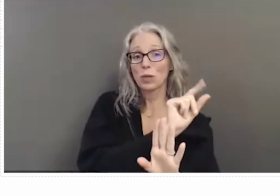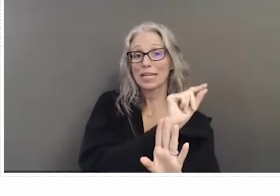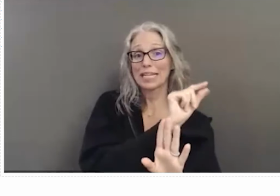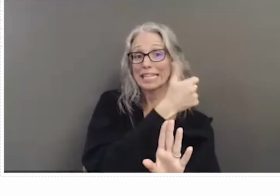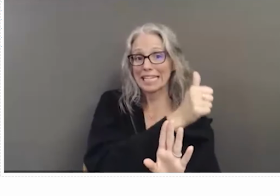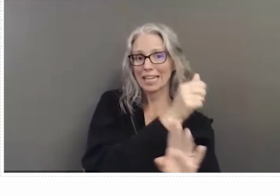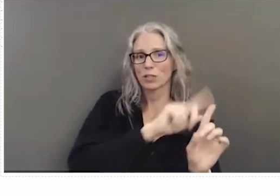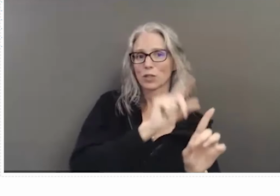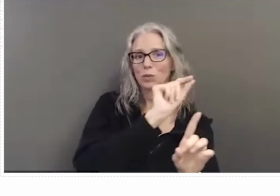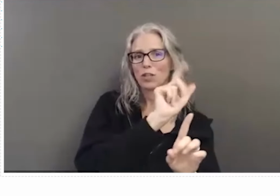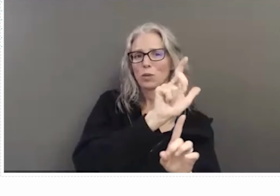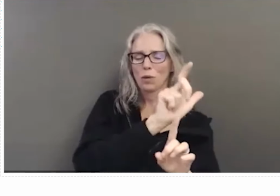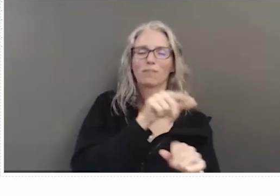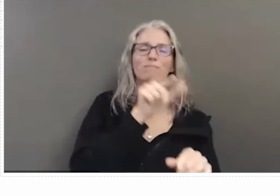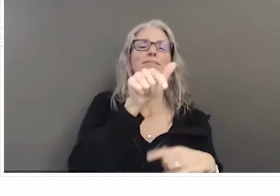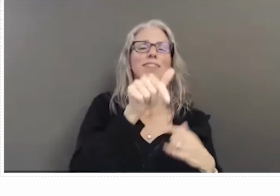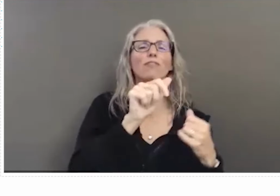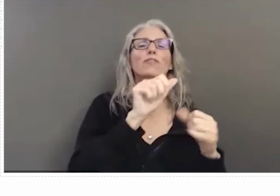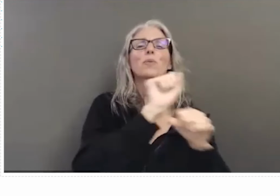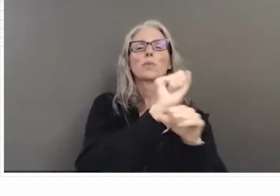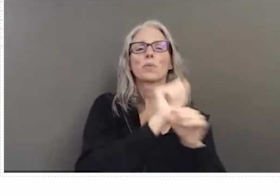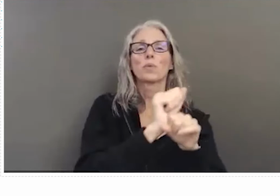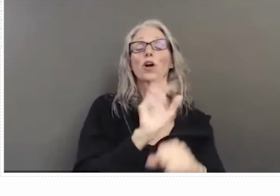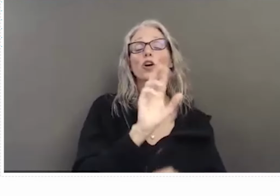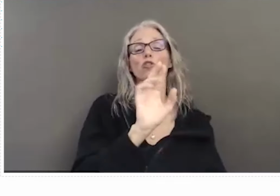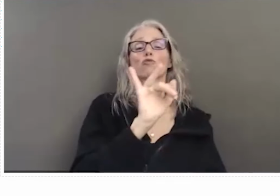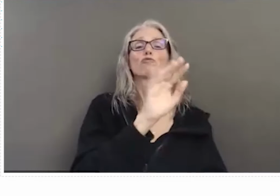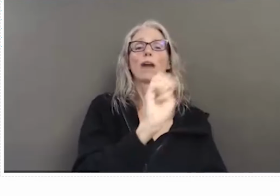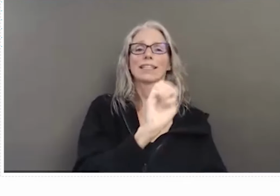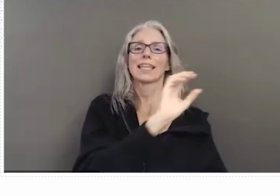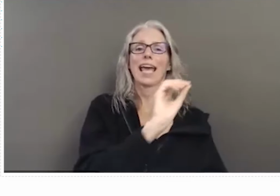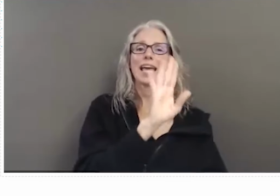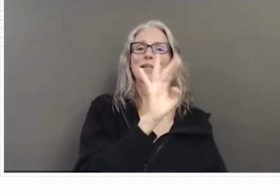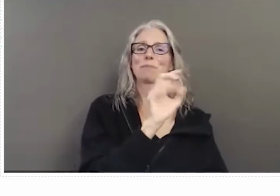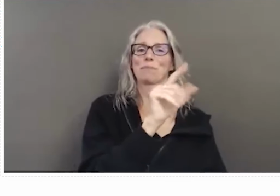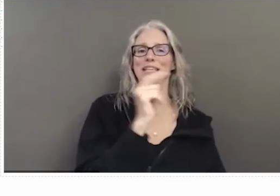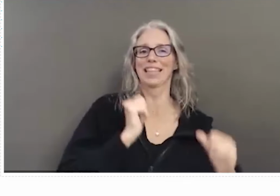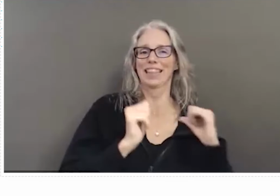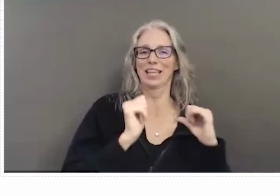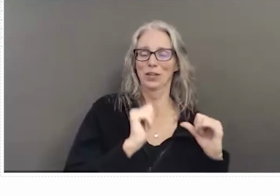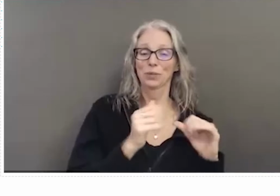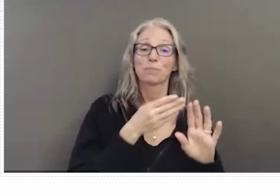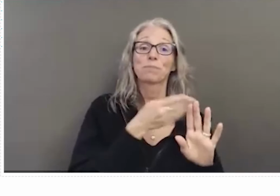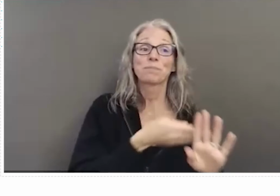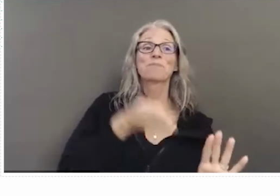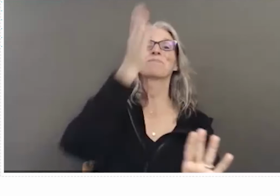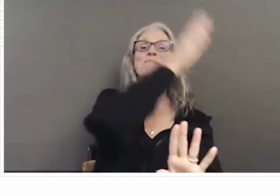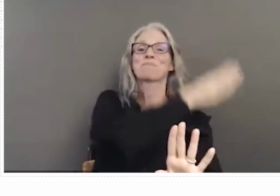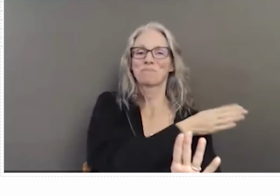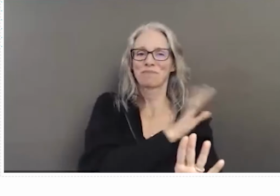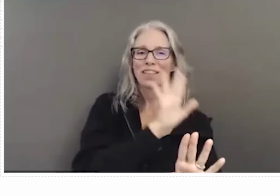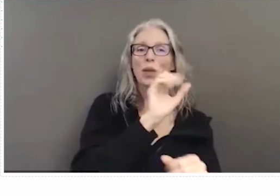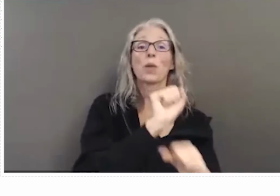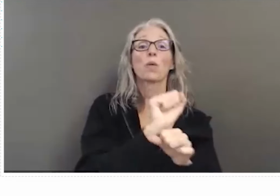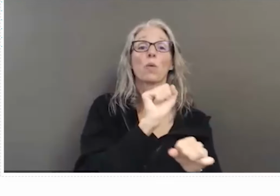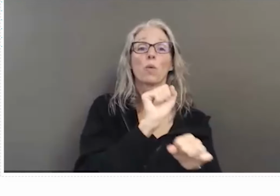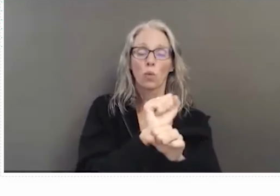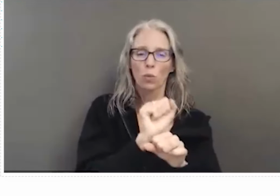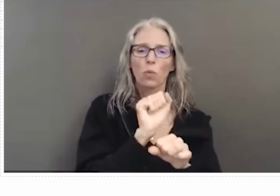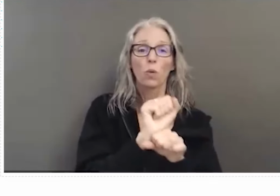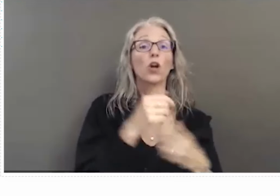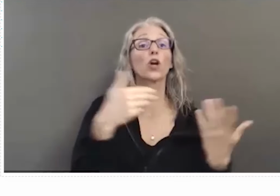has been a National Arts Centre English Theatre Artist in Residence with Yellow Objects, a new installation exhibition in support